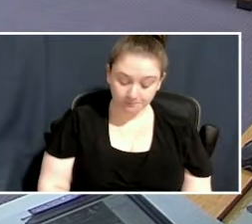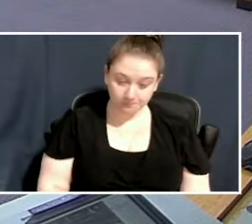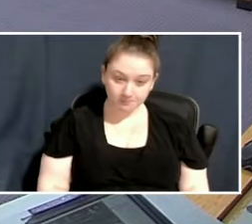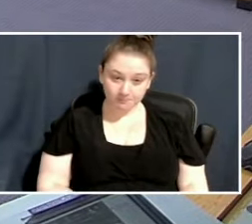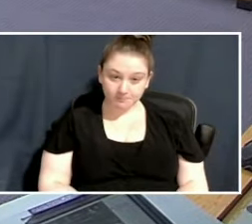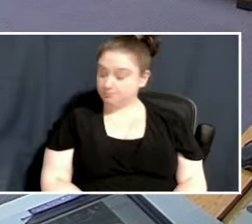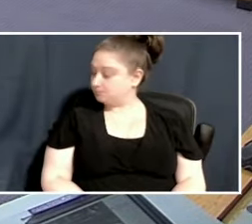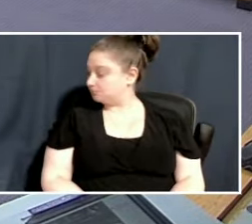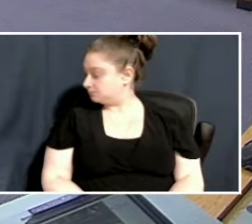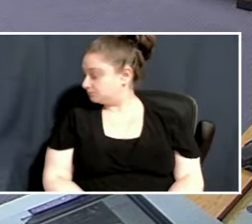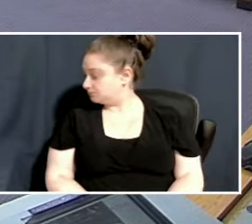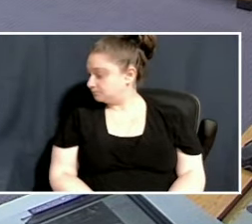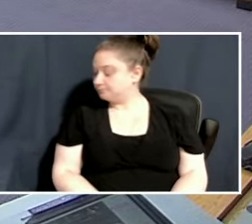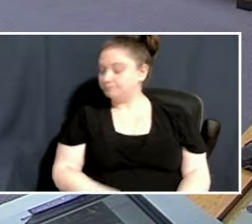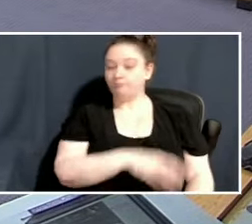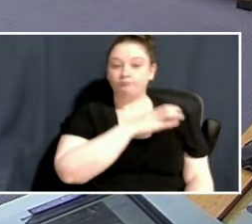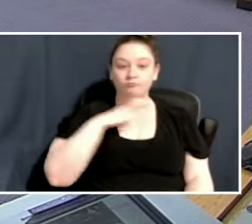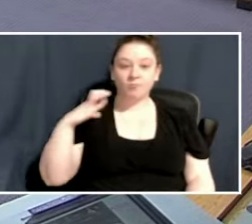Councilor Phillips.